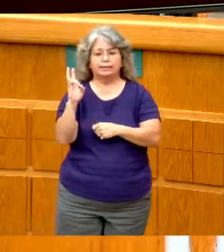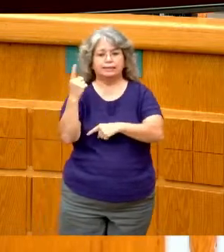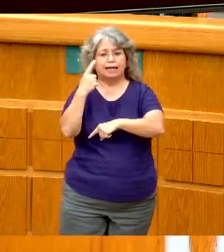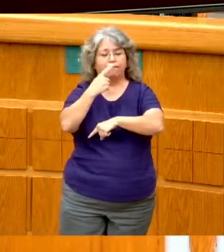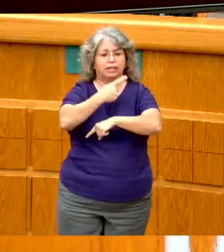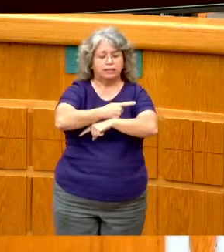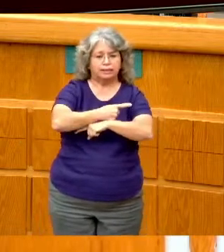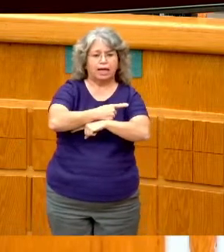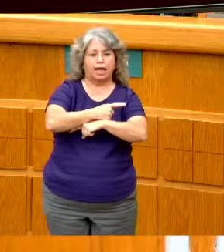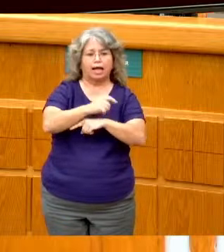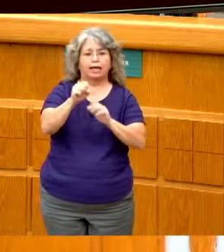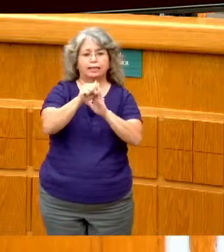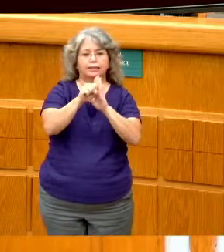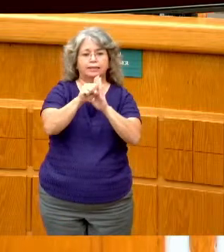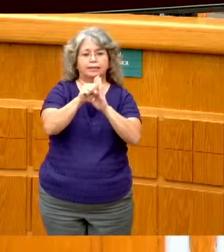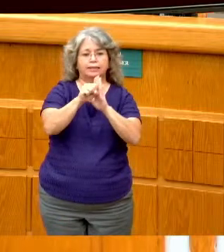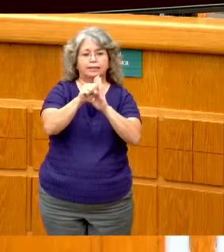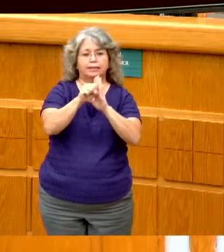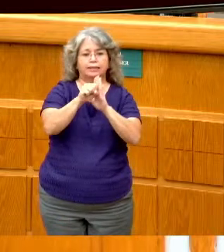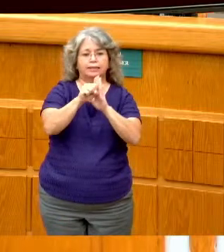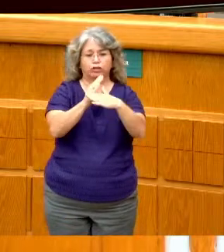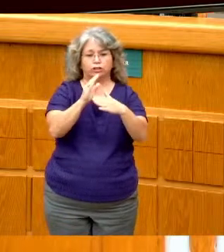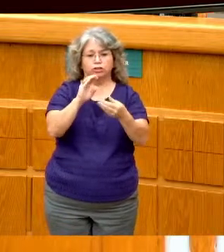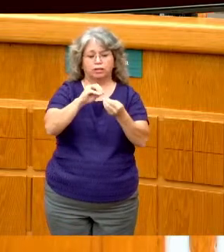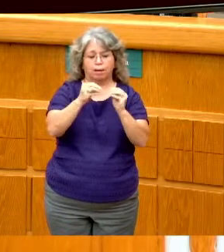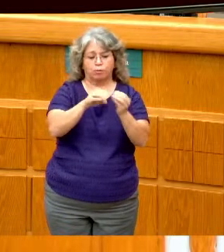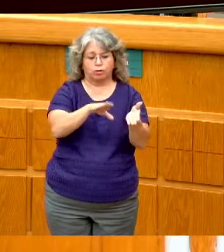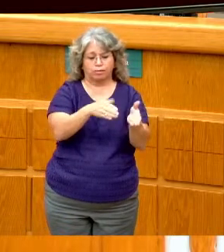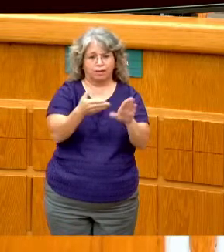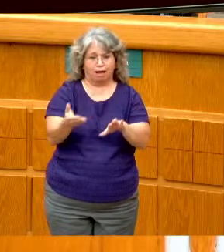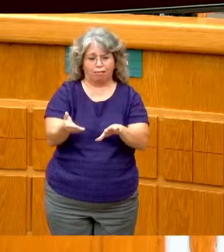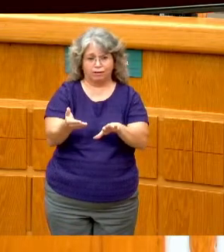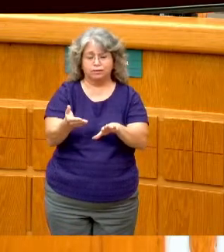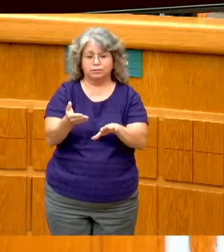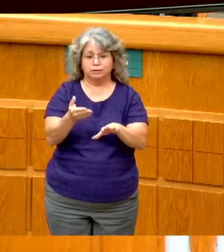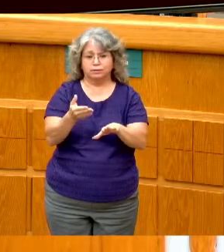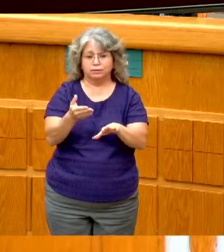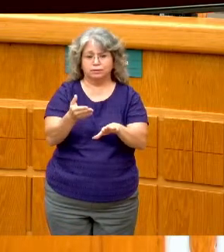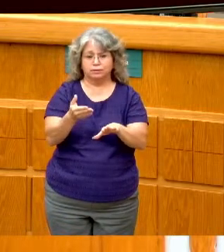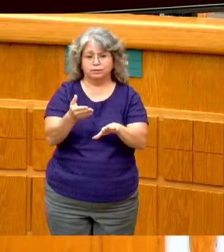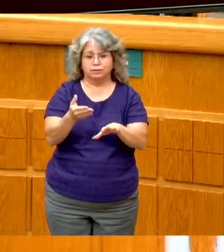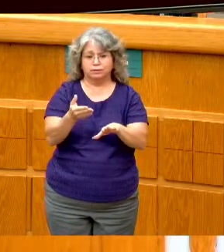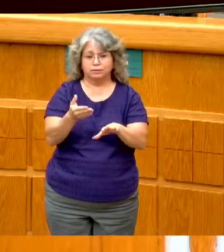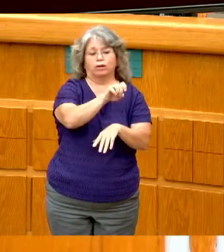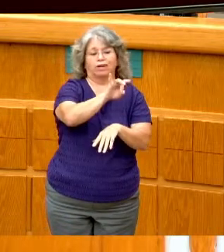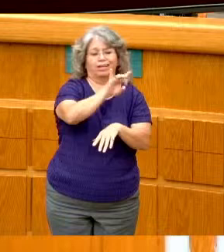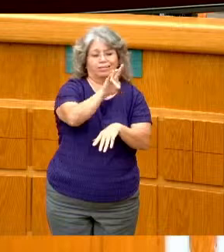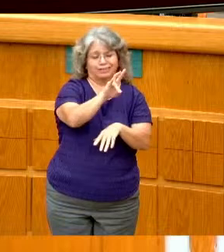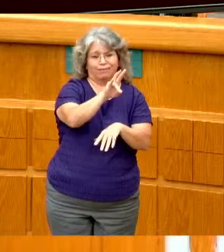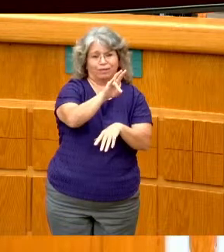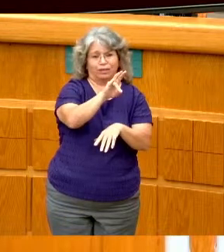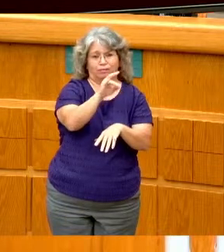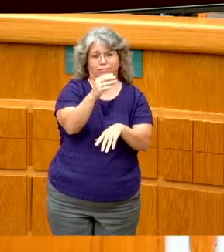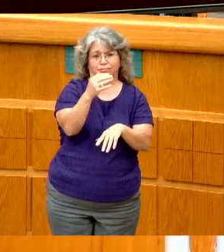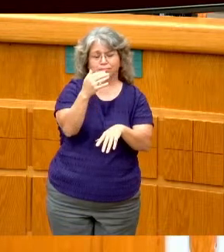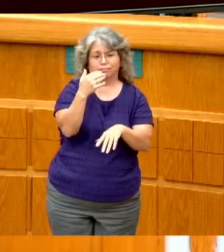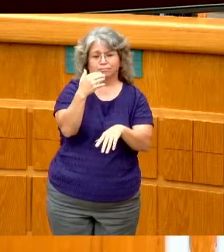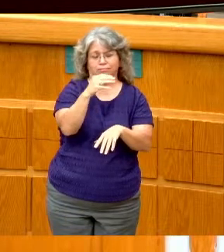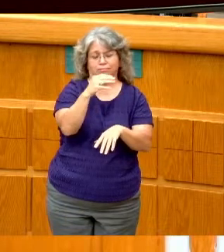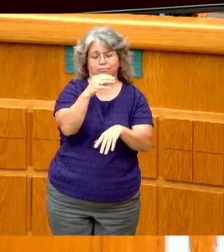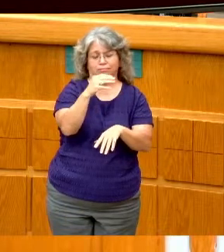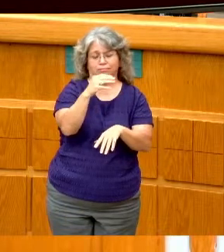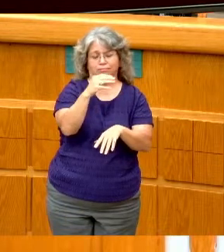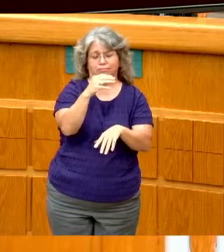daily deaths was 187 on March 10th, and it was 64 on this past